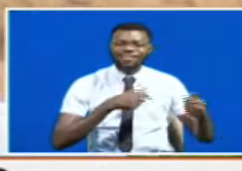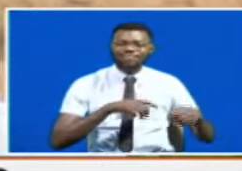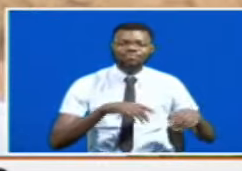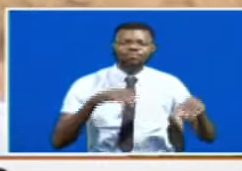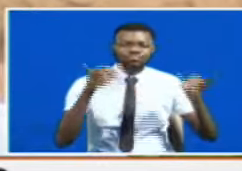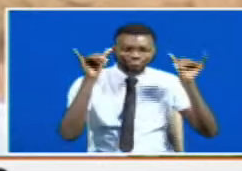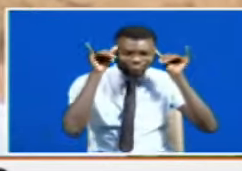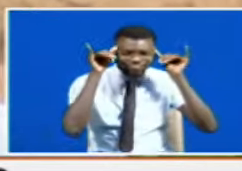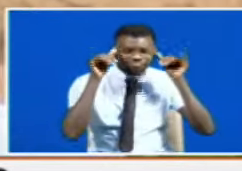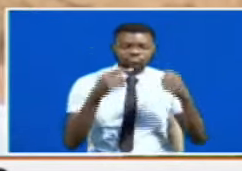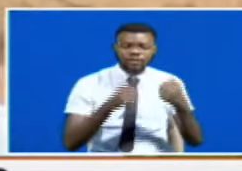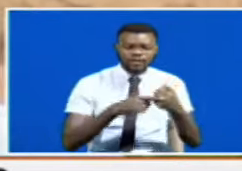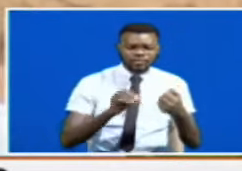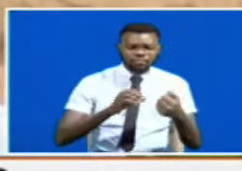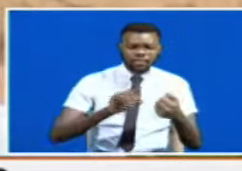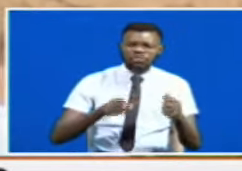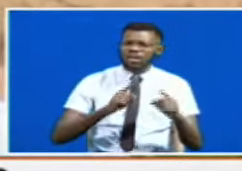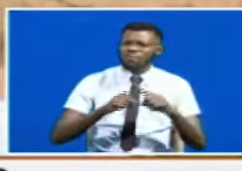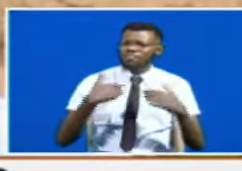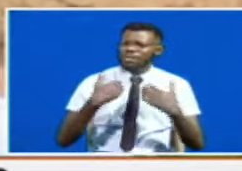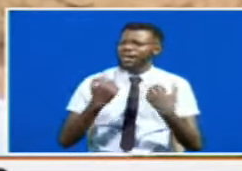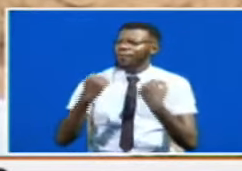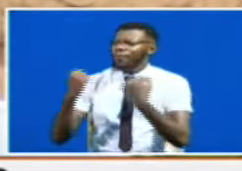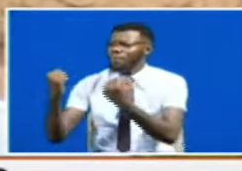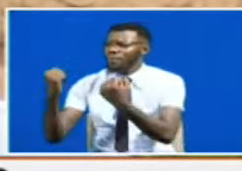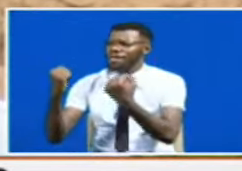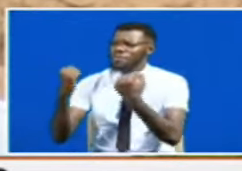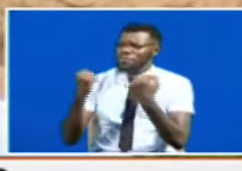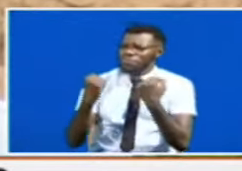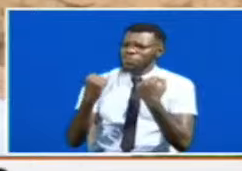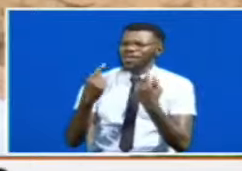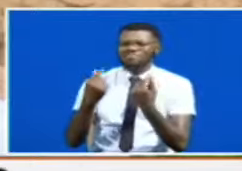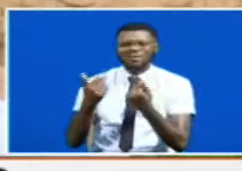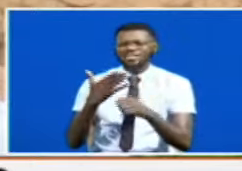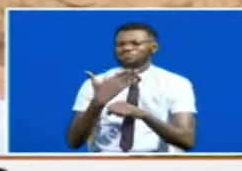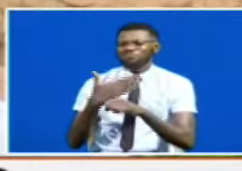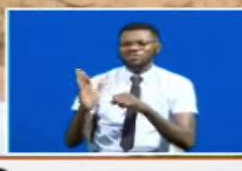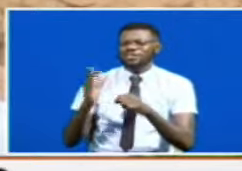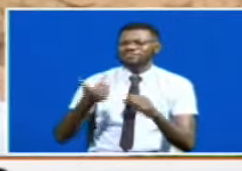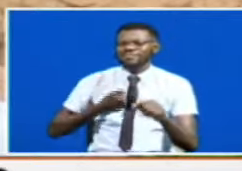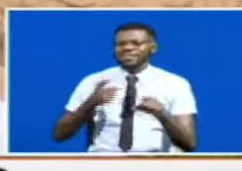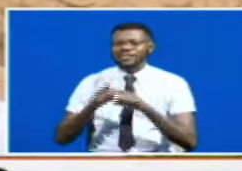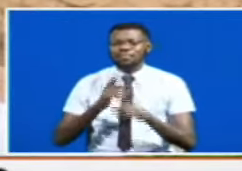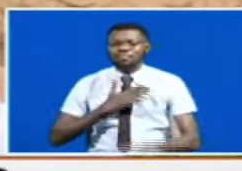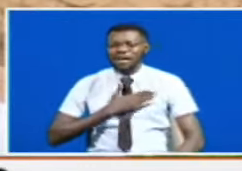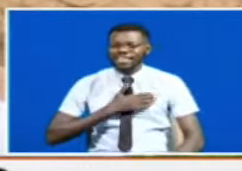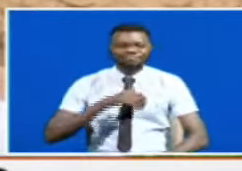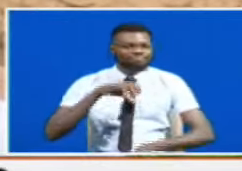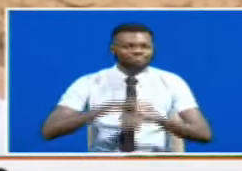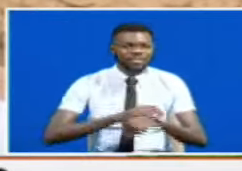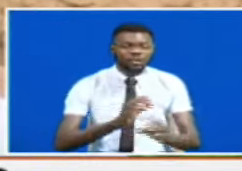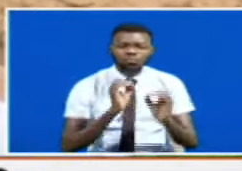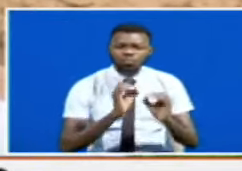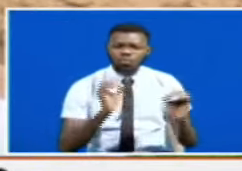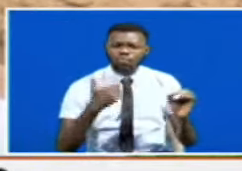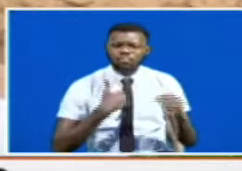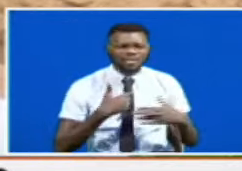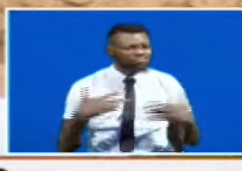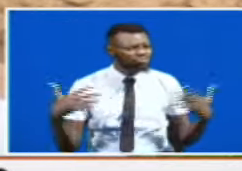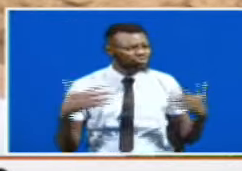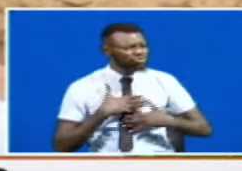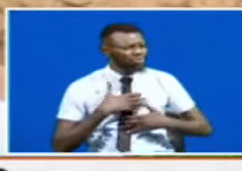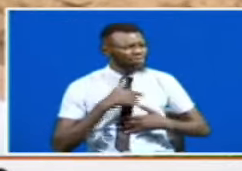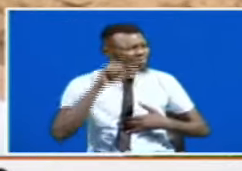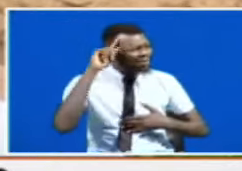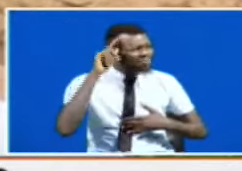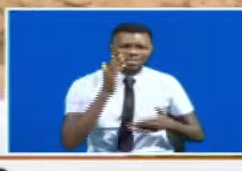kwa njia. Hata mimi nashangaa huyu dadangu atapatikana kweli? Mimi nashangaa serikali kweli